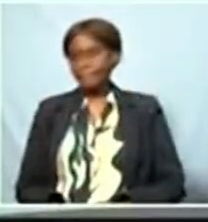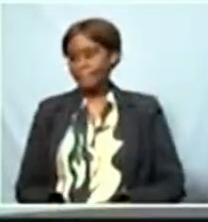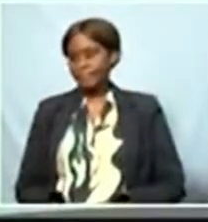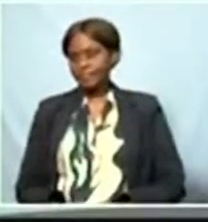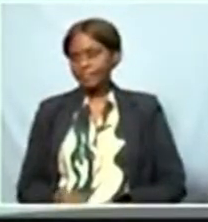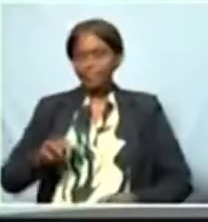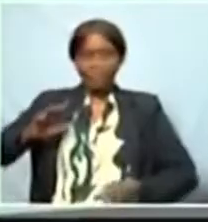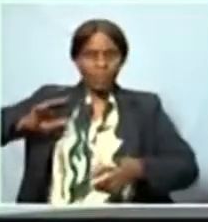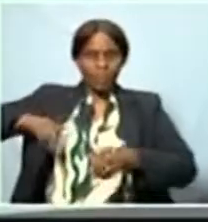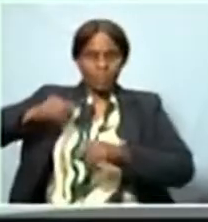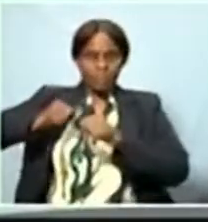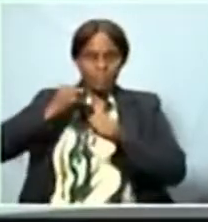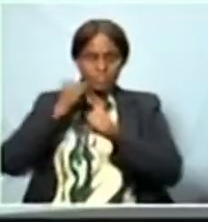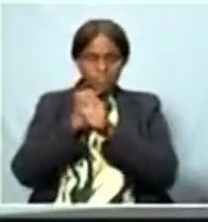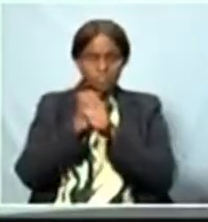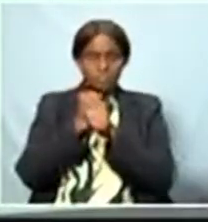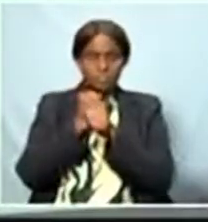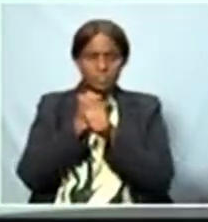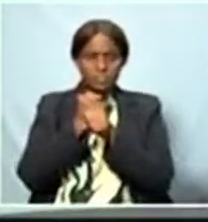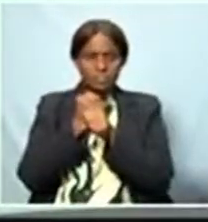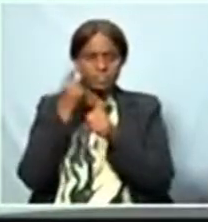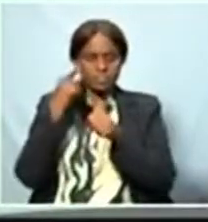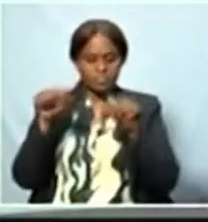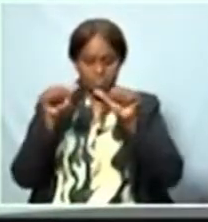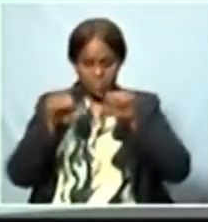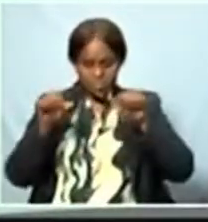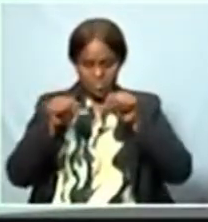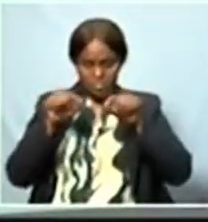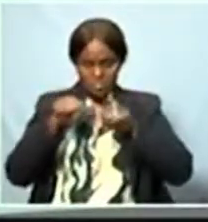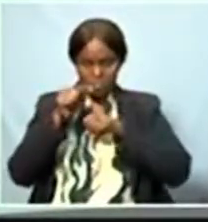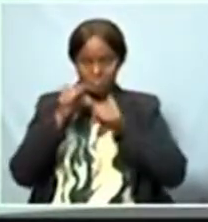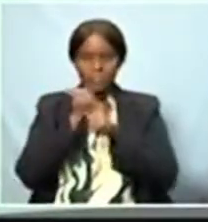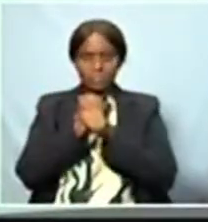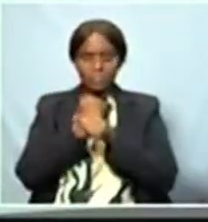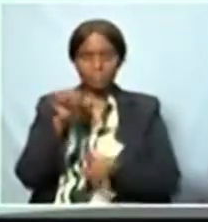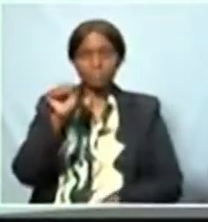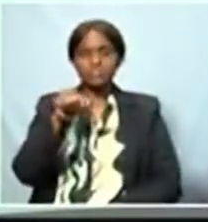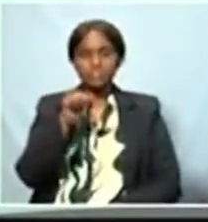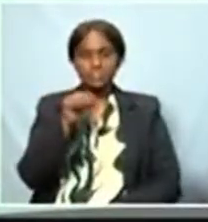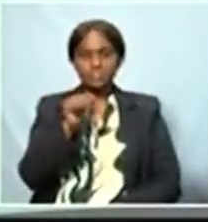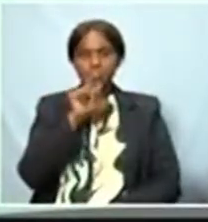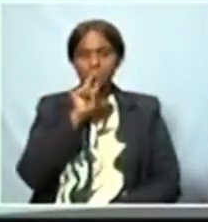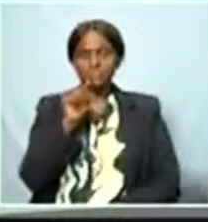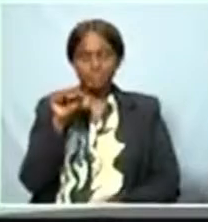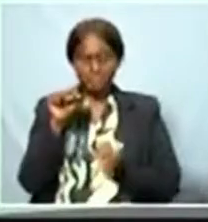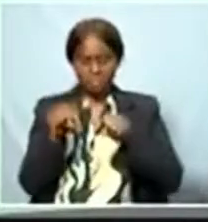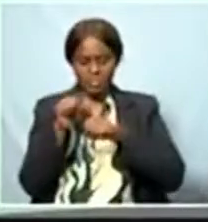last year, in fact, for the audits of this year, this year,